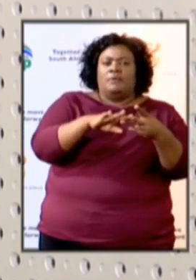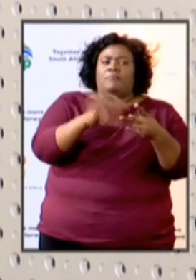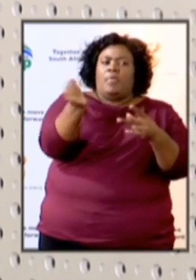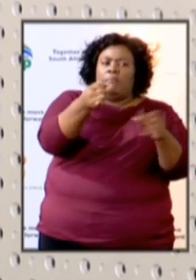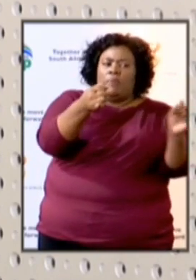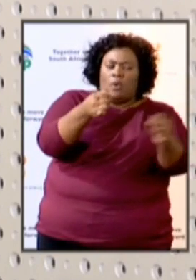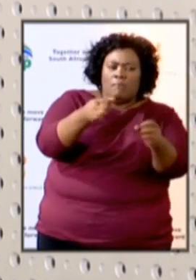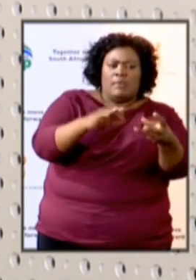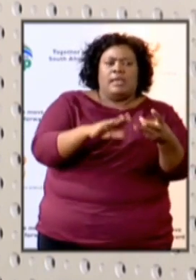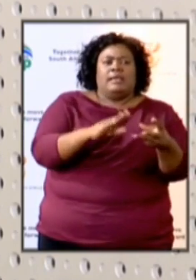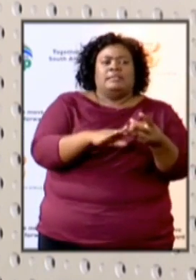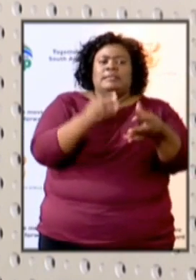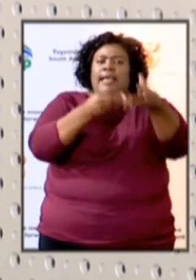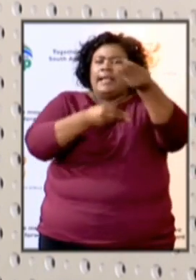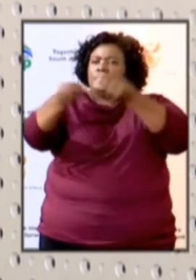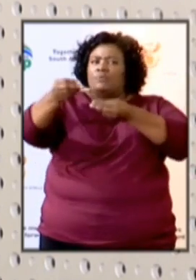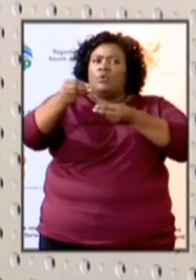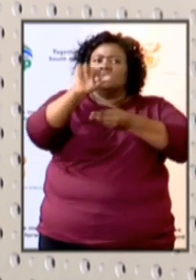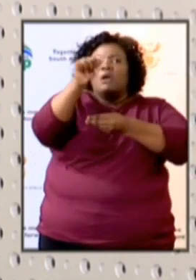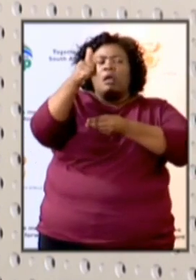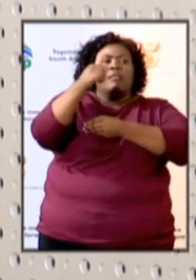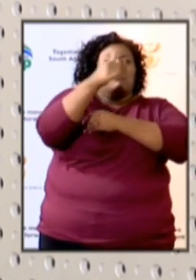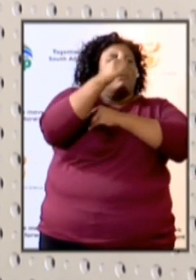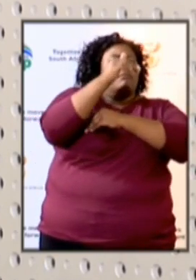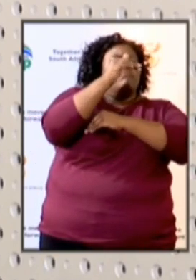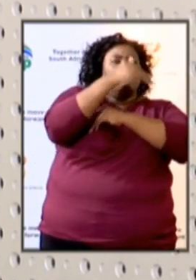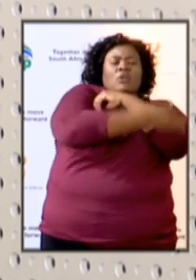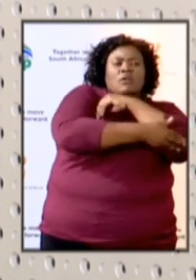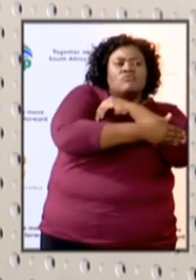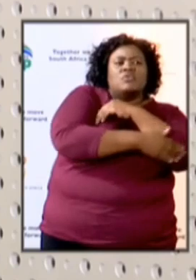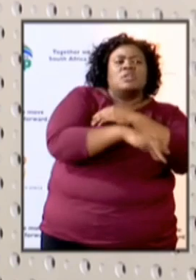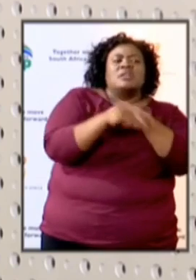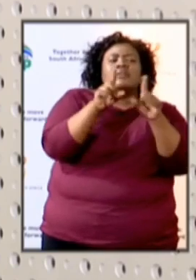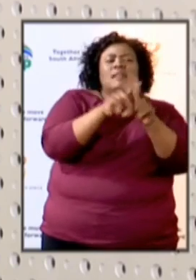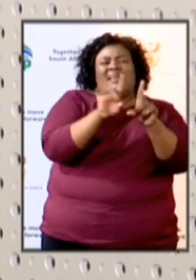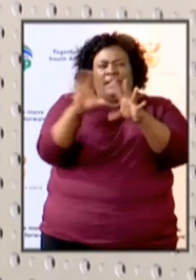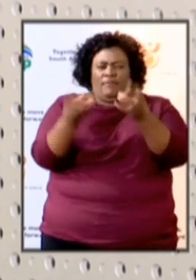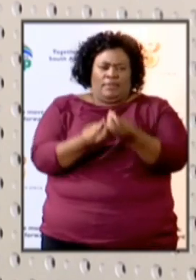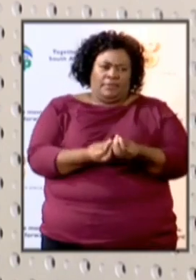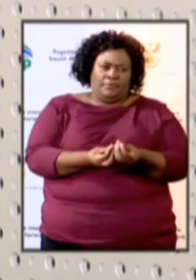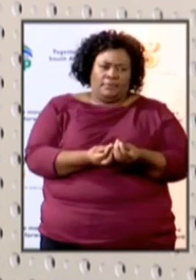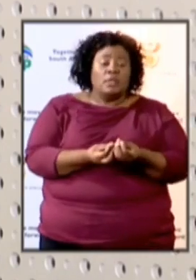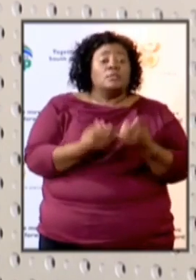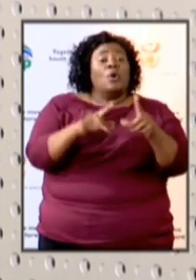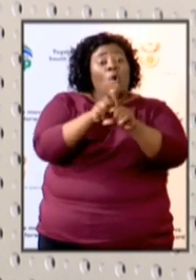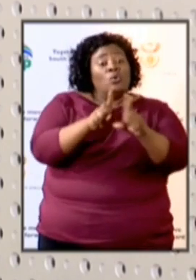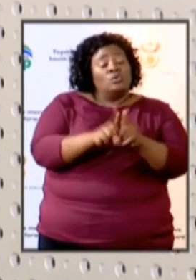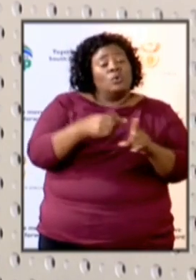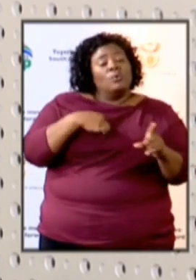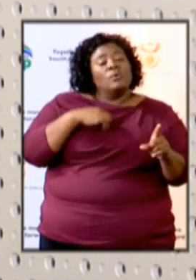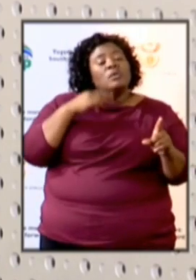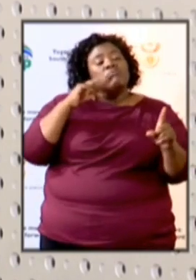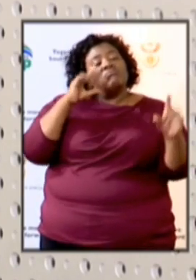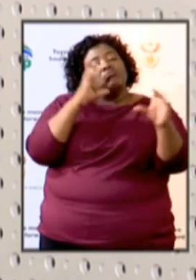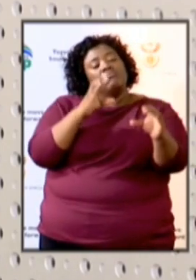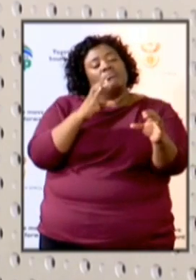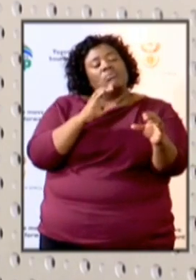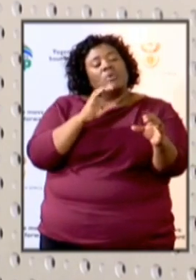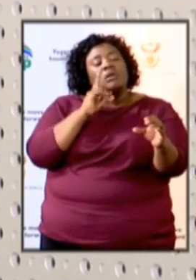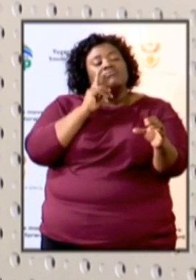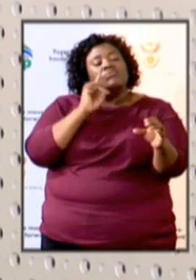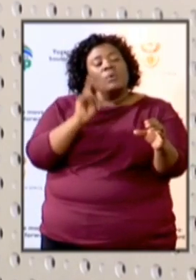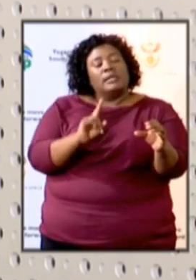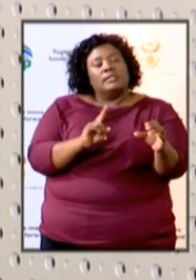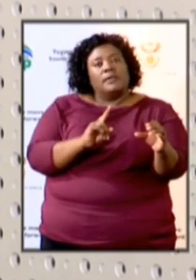export earnings, and all the value chains. But we also looked at